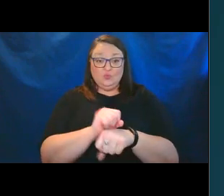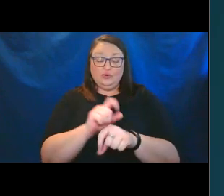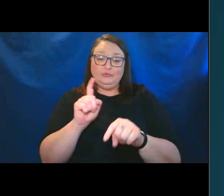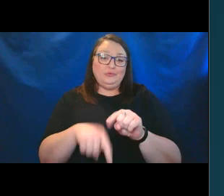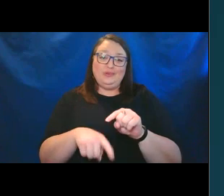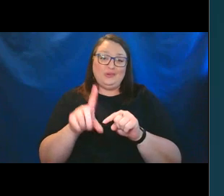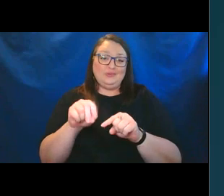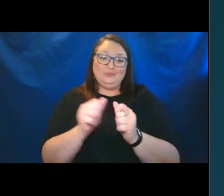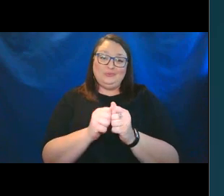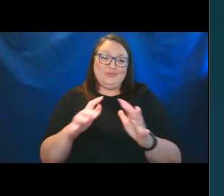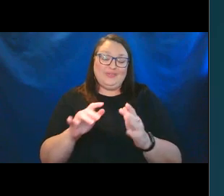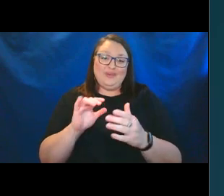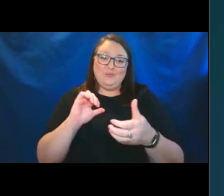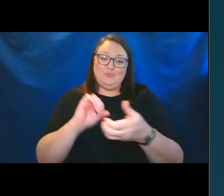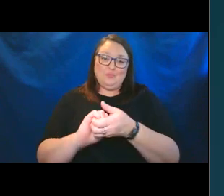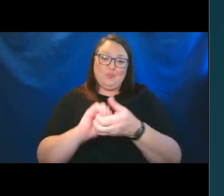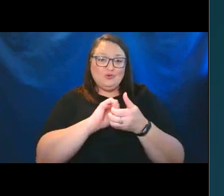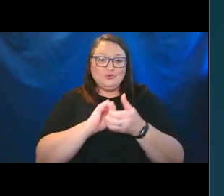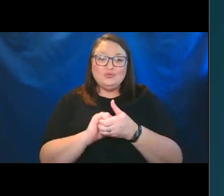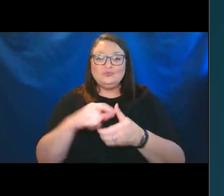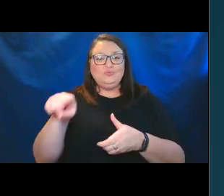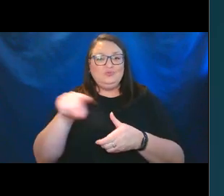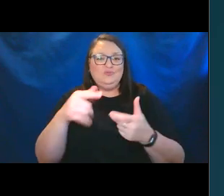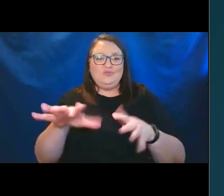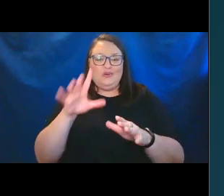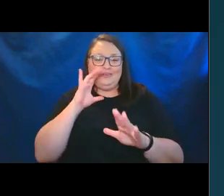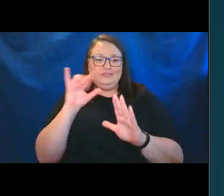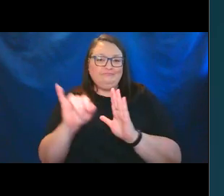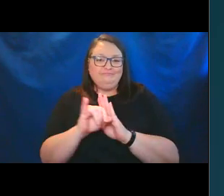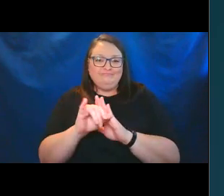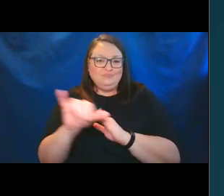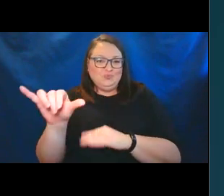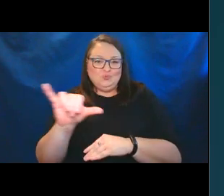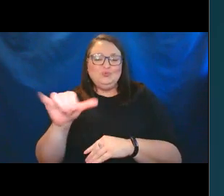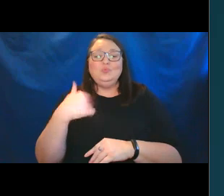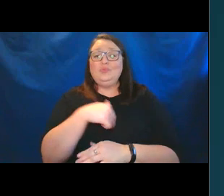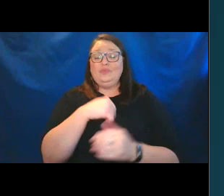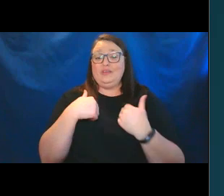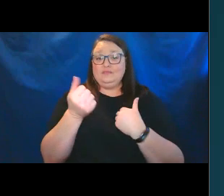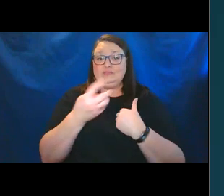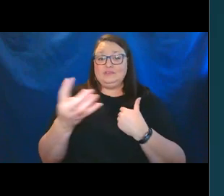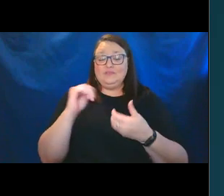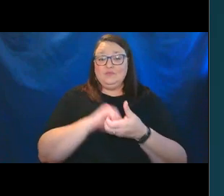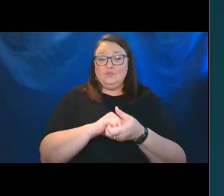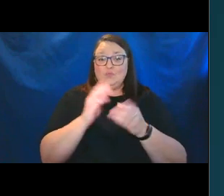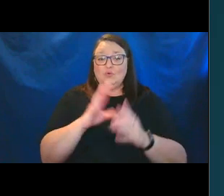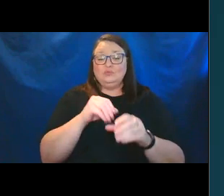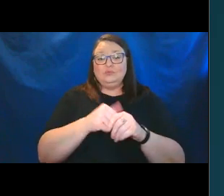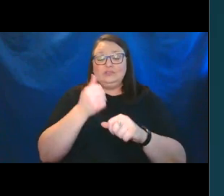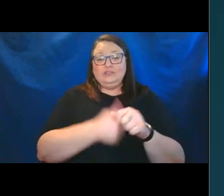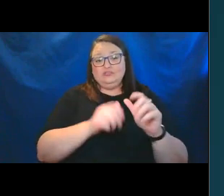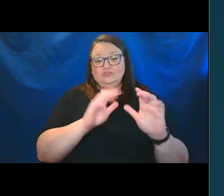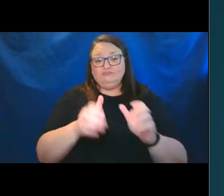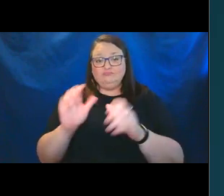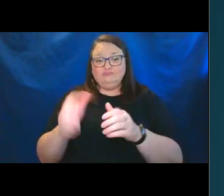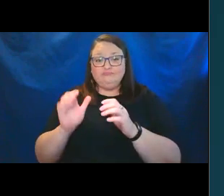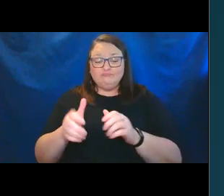which all of you all have already identified. And so we have several partners within each of these categories. So our